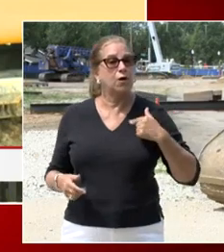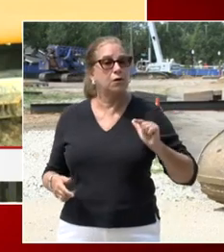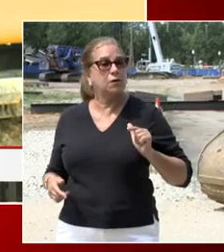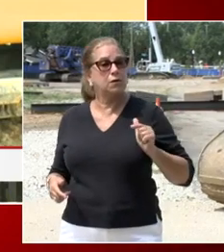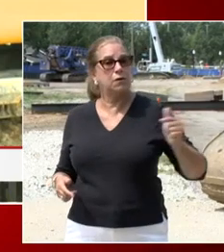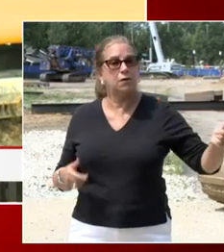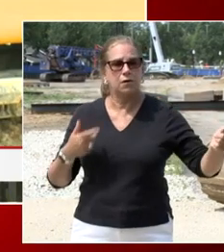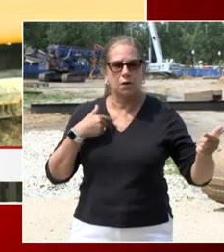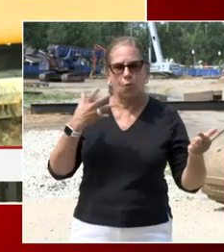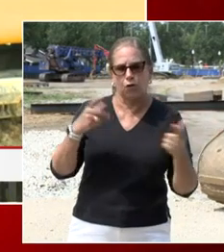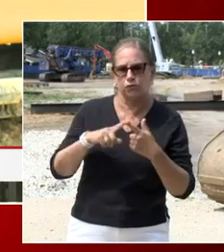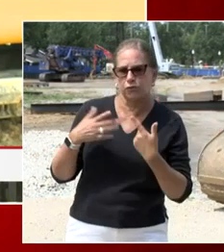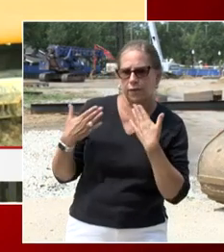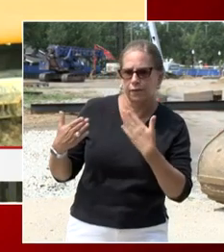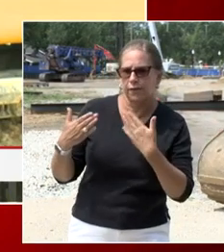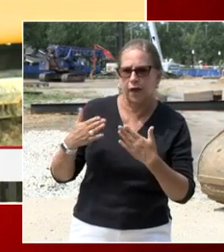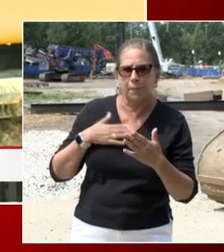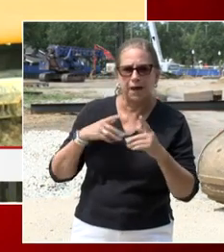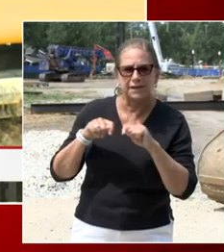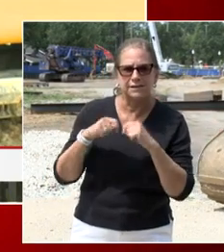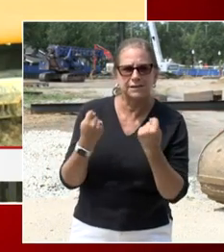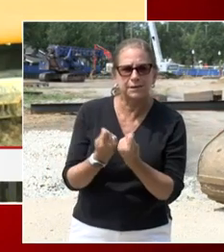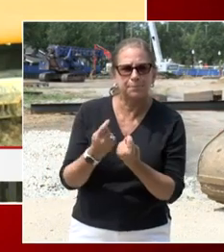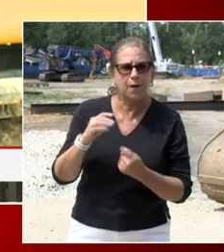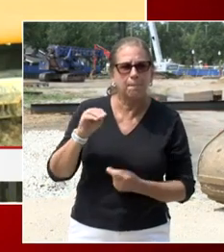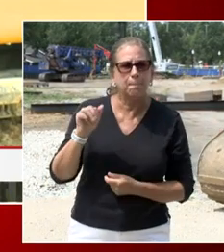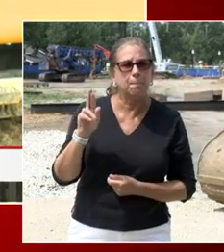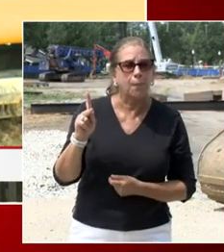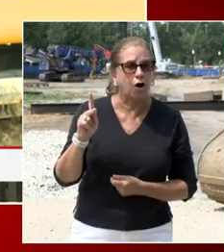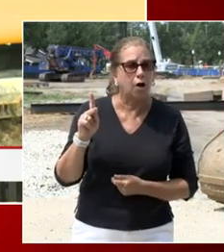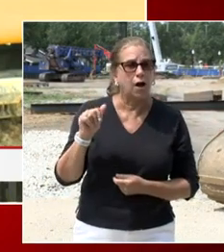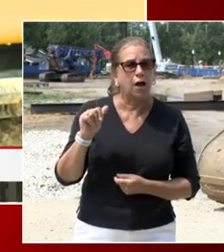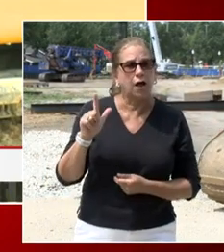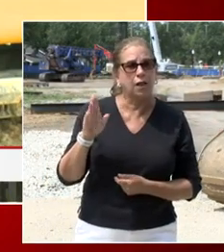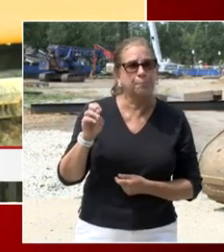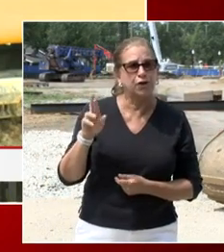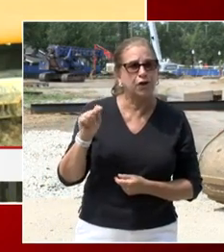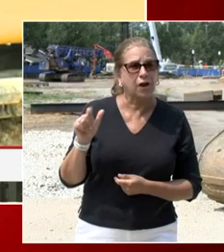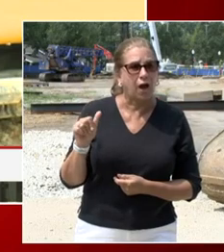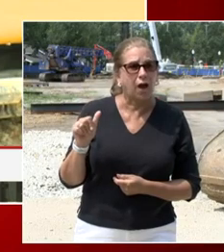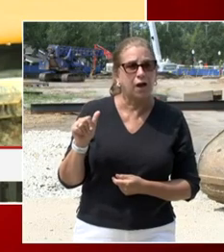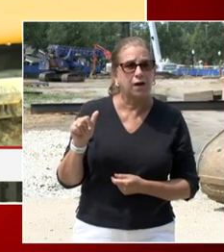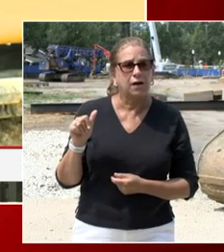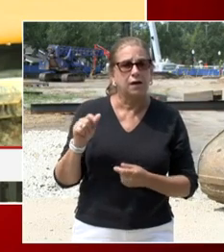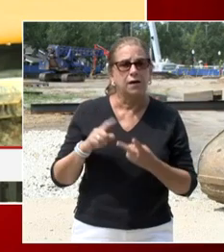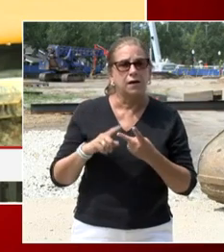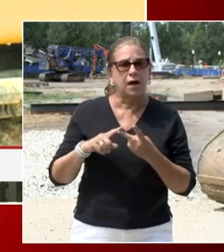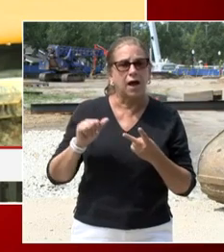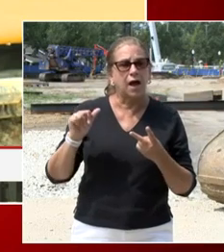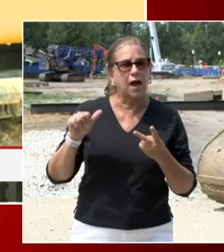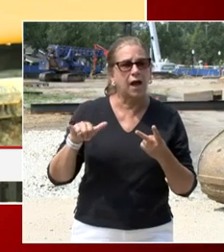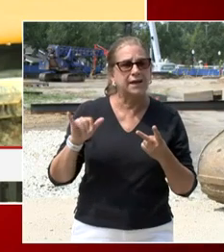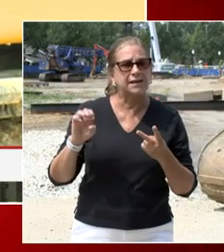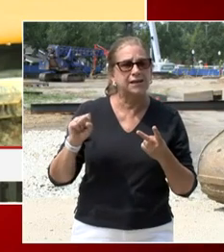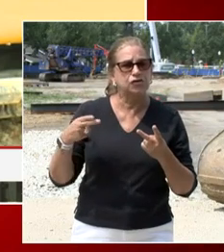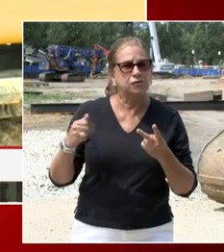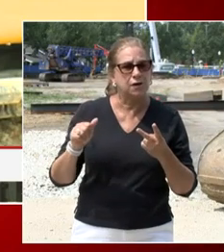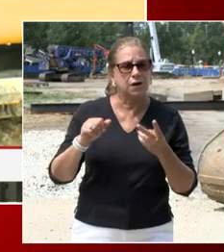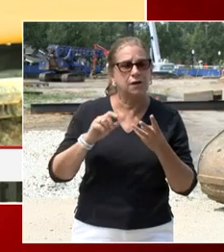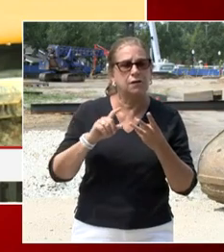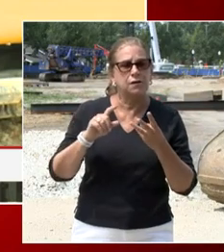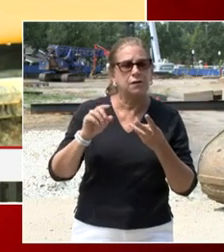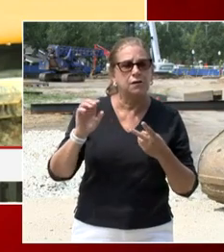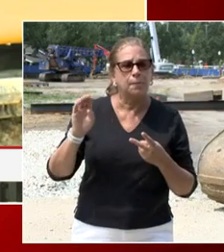our attorneys, Mark Alberta and Aisha Abbasi, and also our Development Manager, James